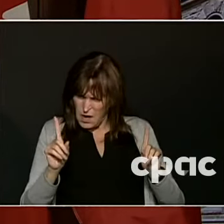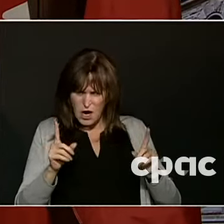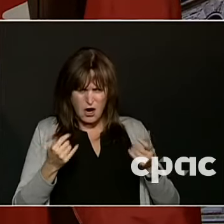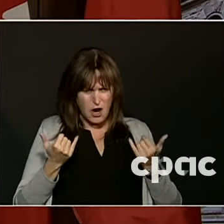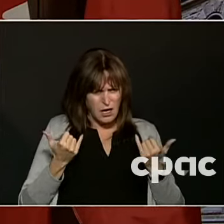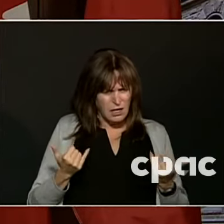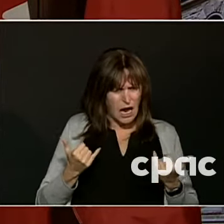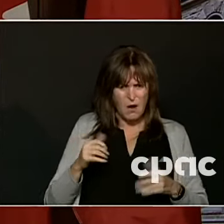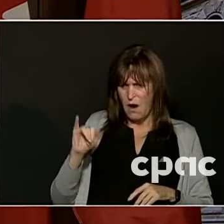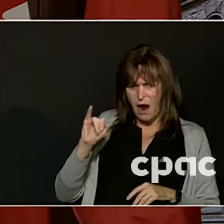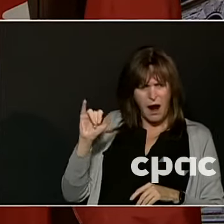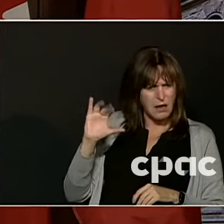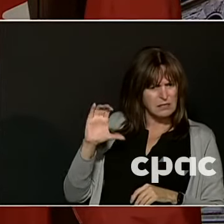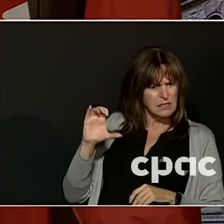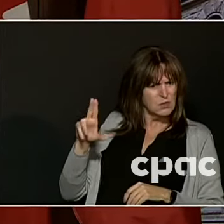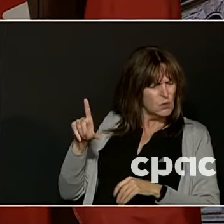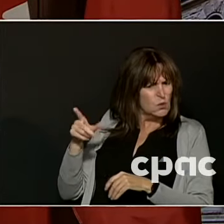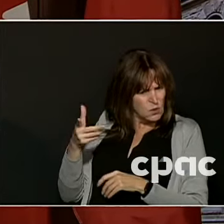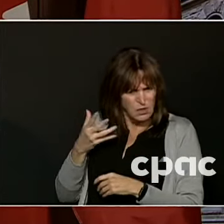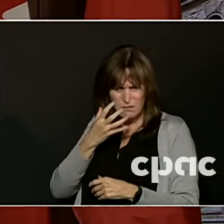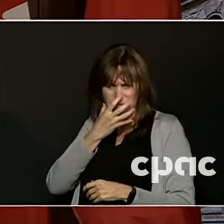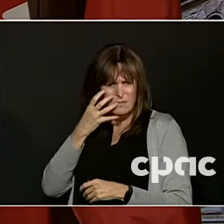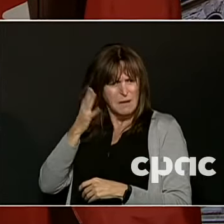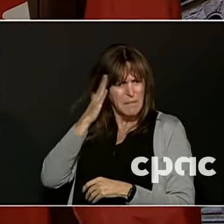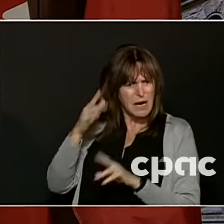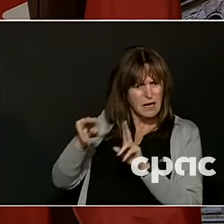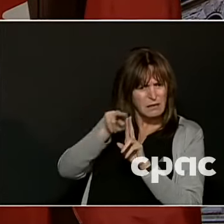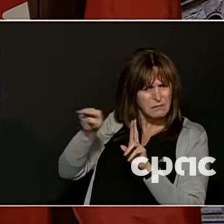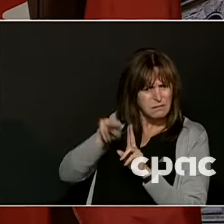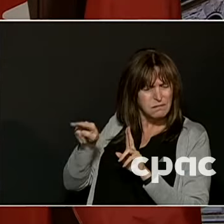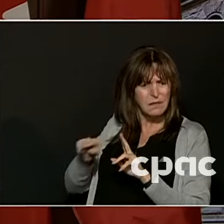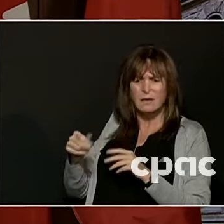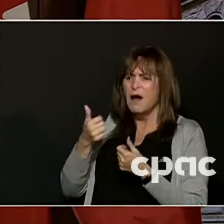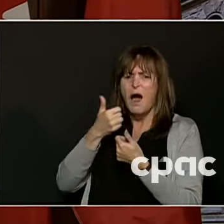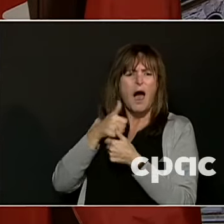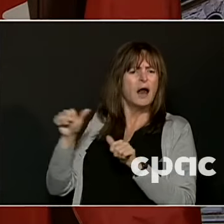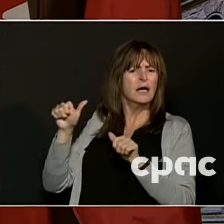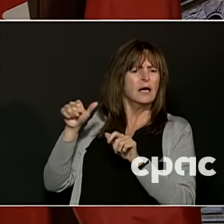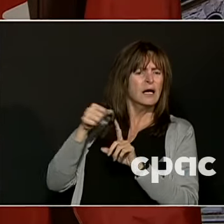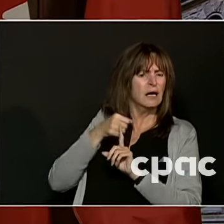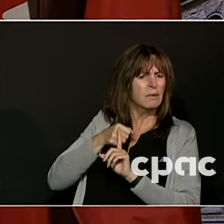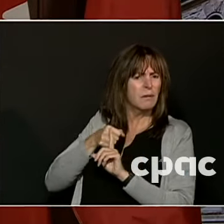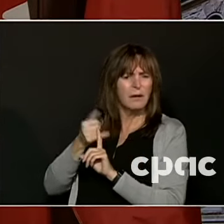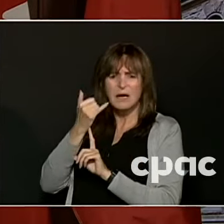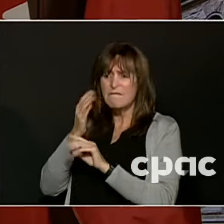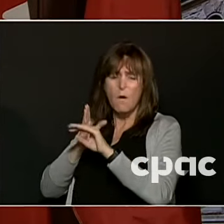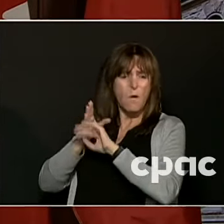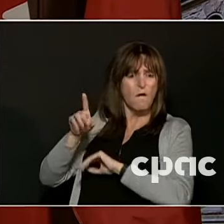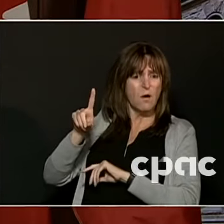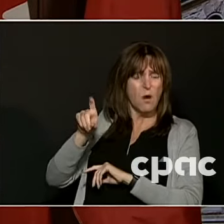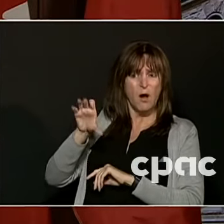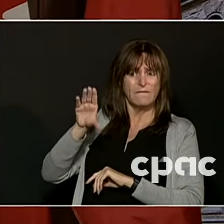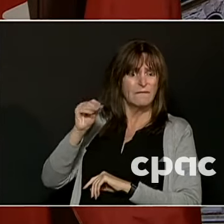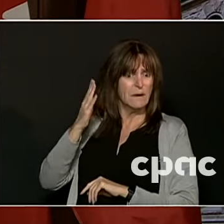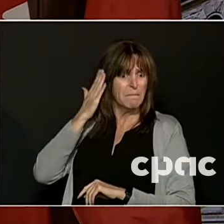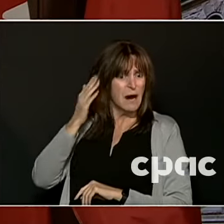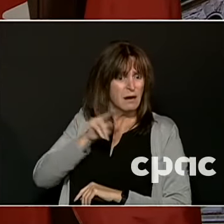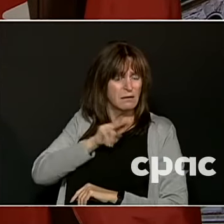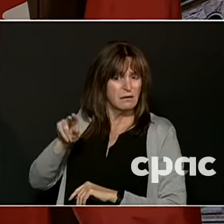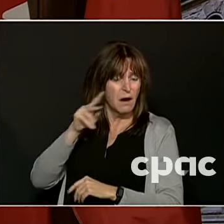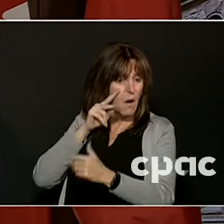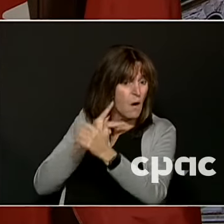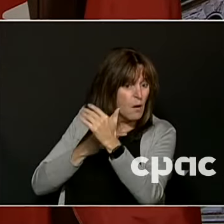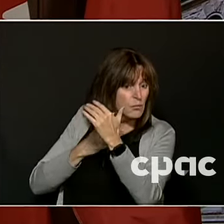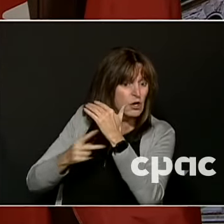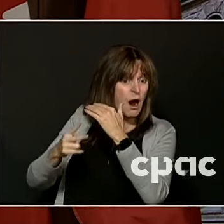under any scenario of the modeling will exceed 150 beds before 2 or